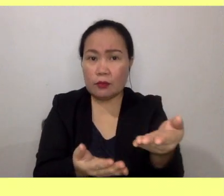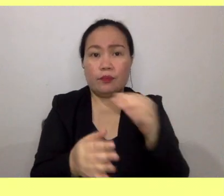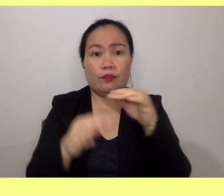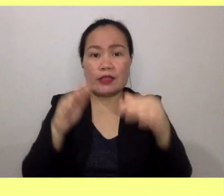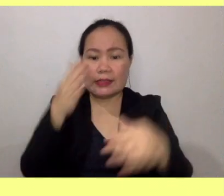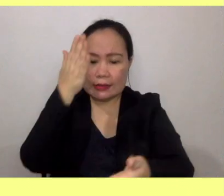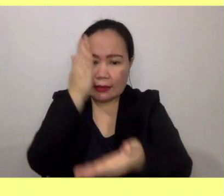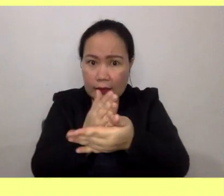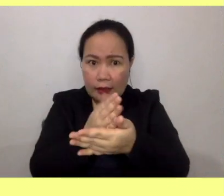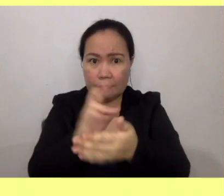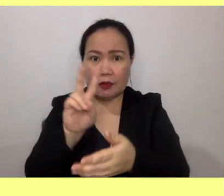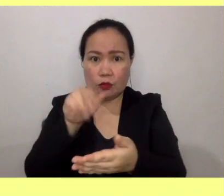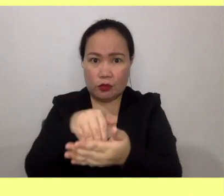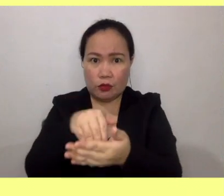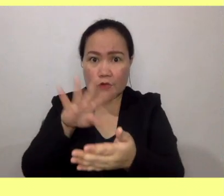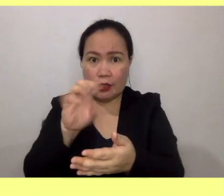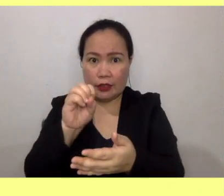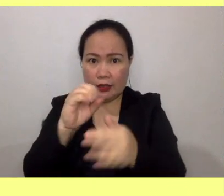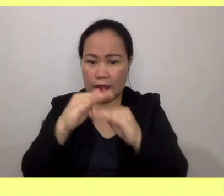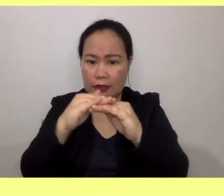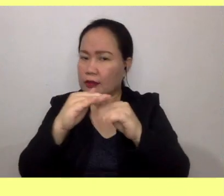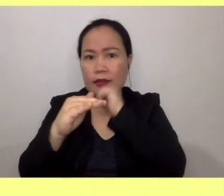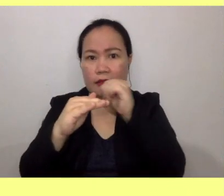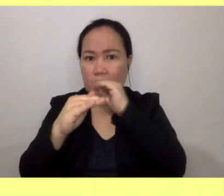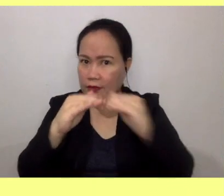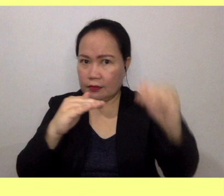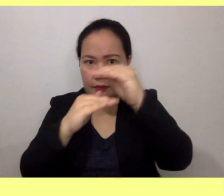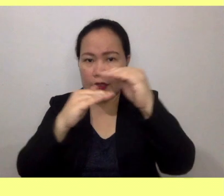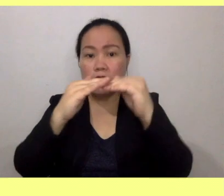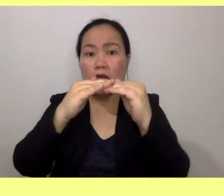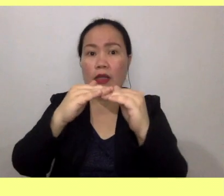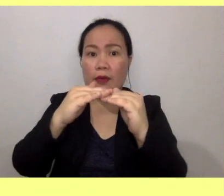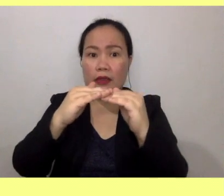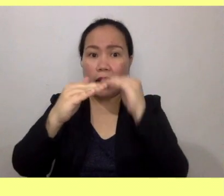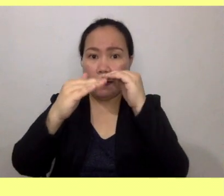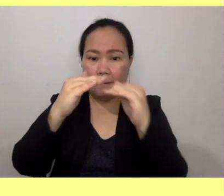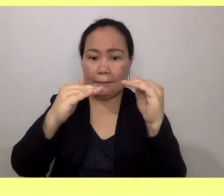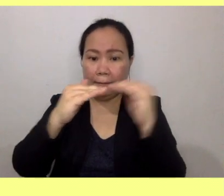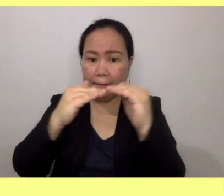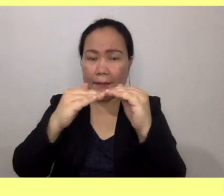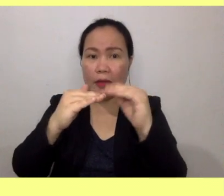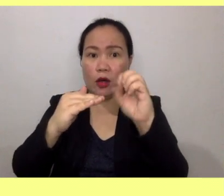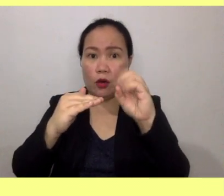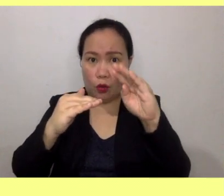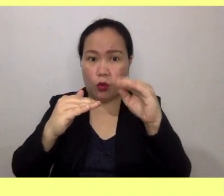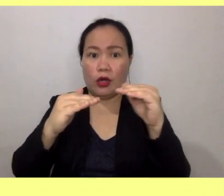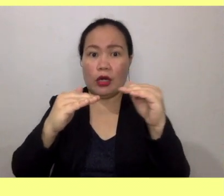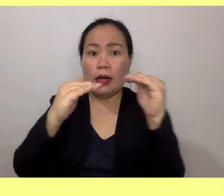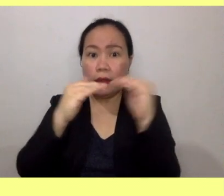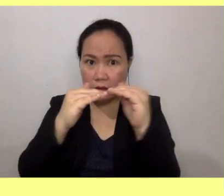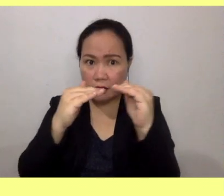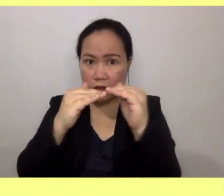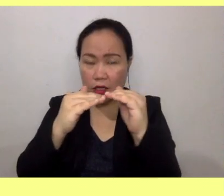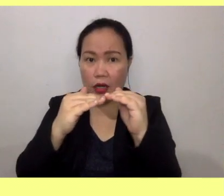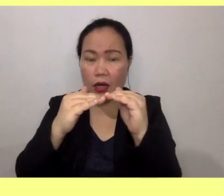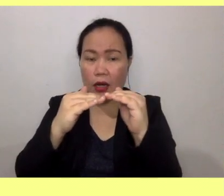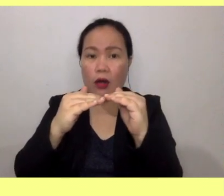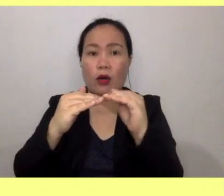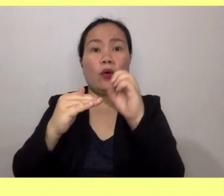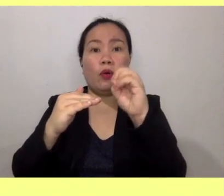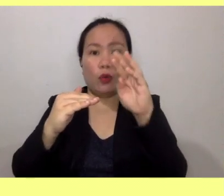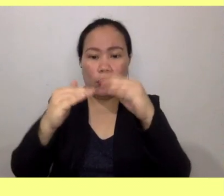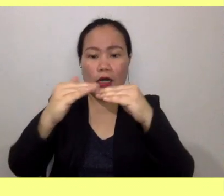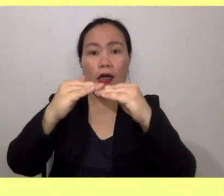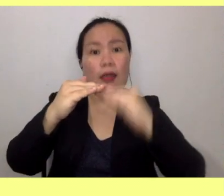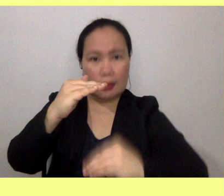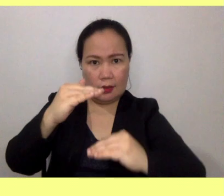ito na yung pinaka-maximum na expenses nila. Okay? Ito yung pinaka-budget. Hindi lalagpas dito. So, therefore, if